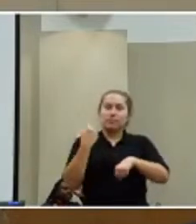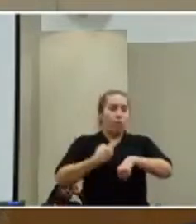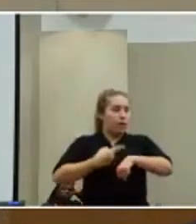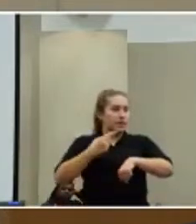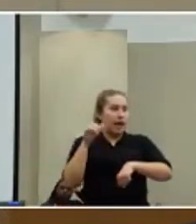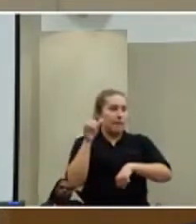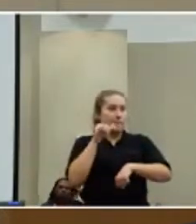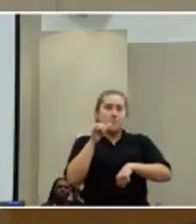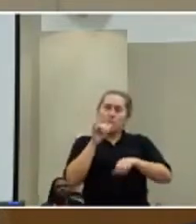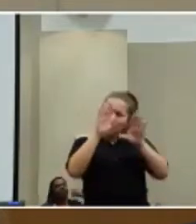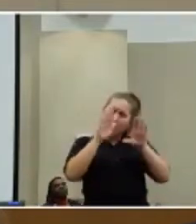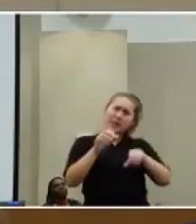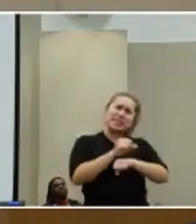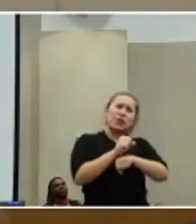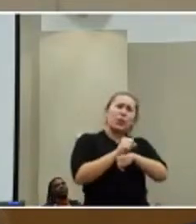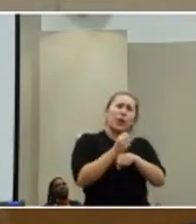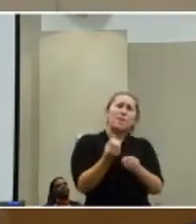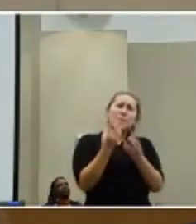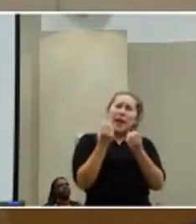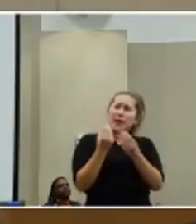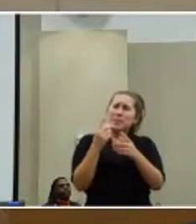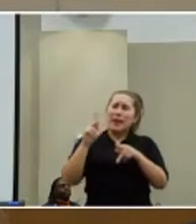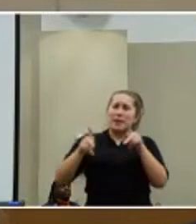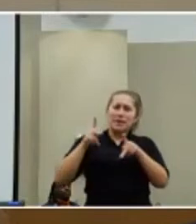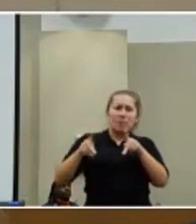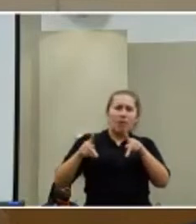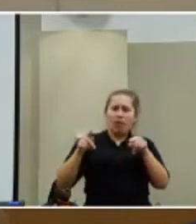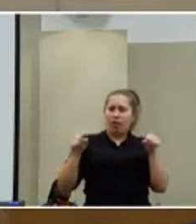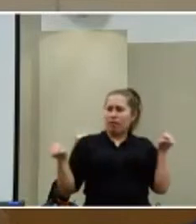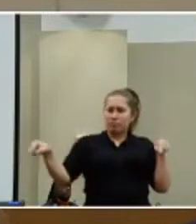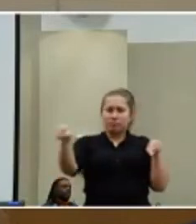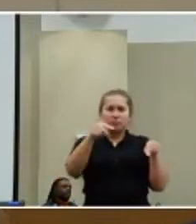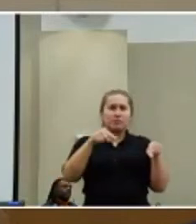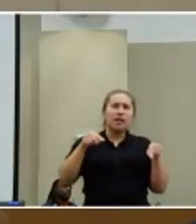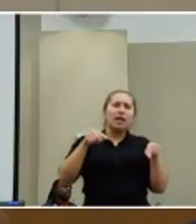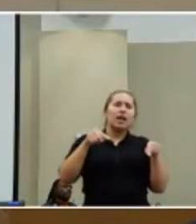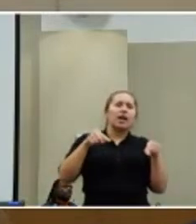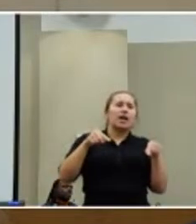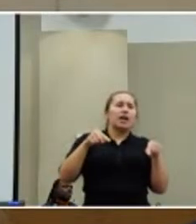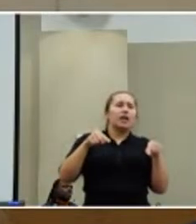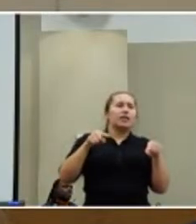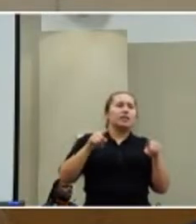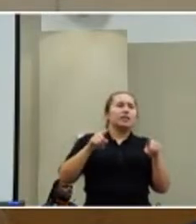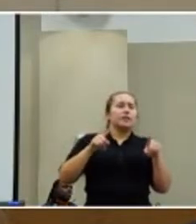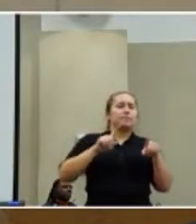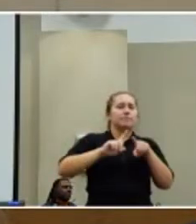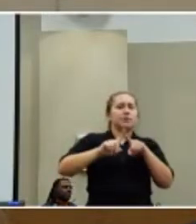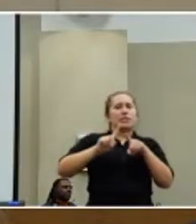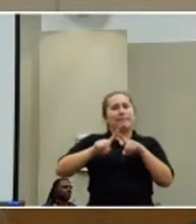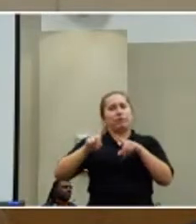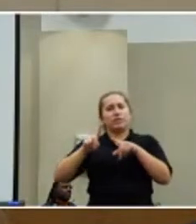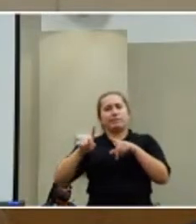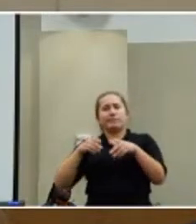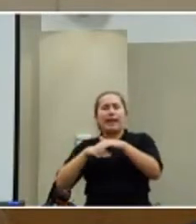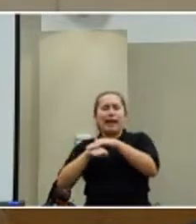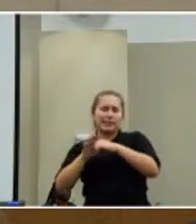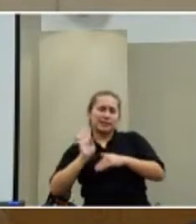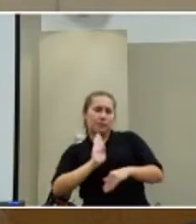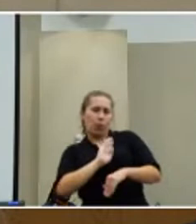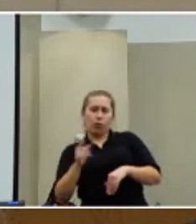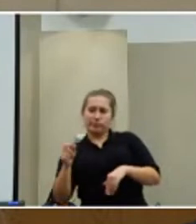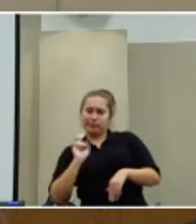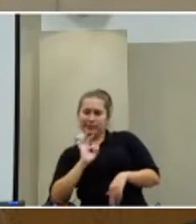and the great work that so many people on career folks at the Access Board have been